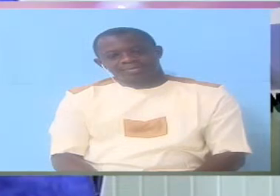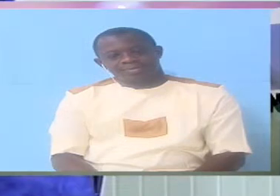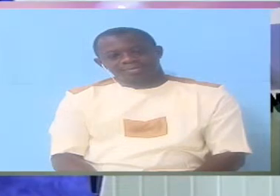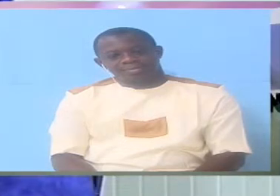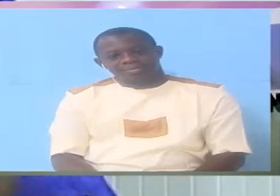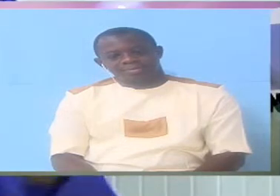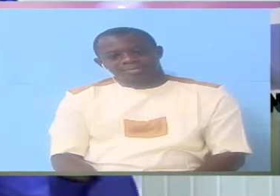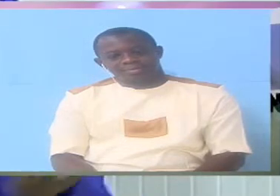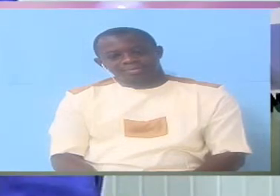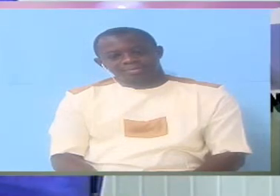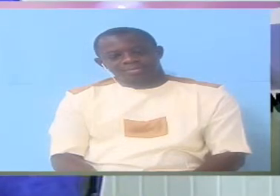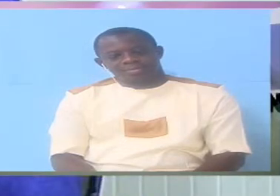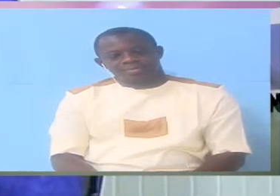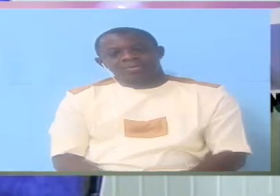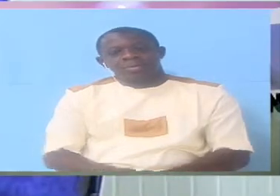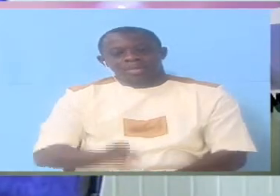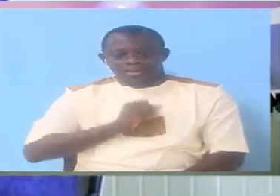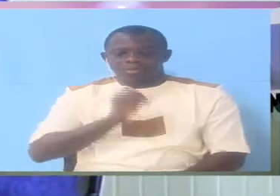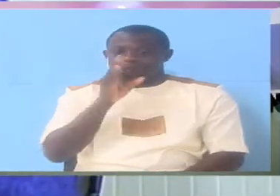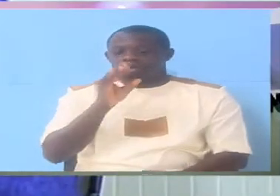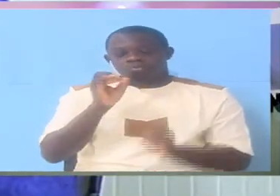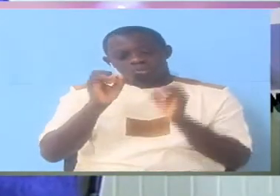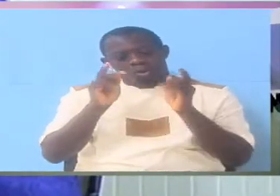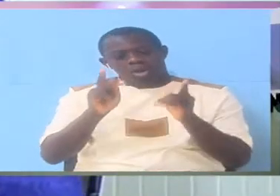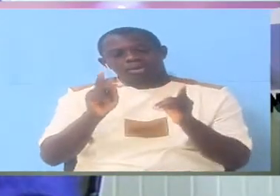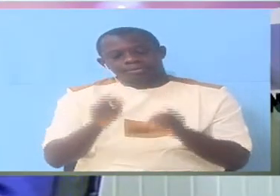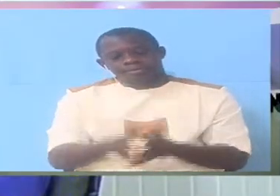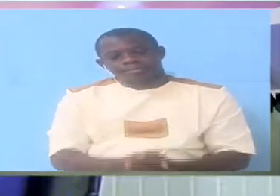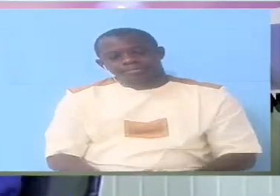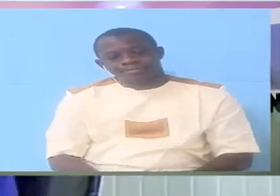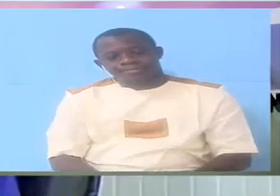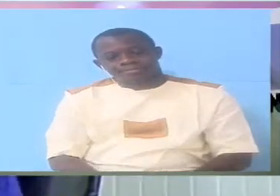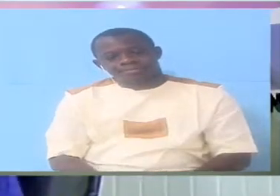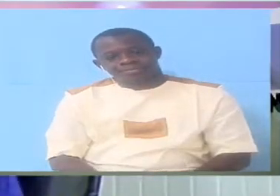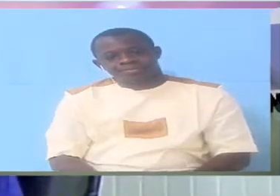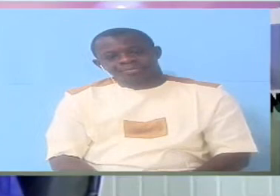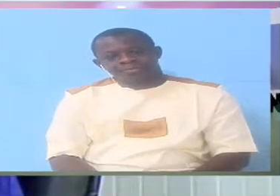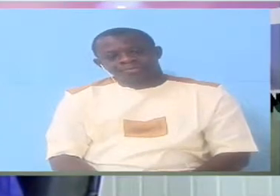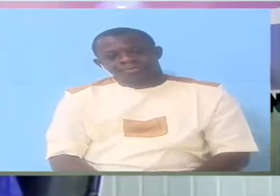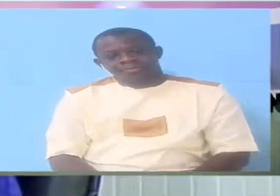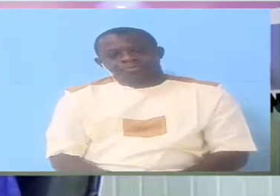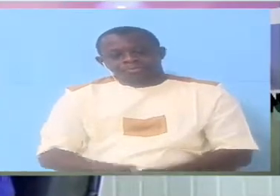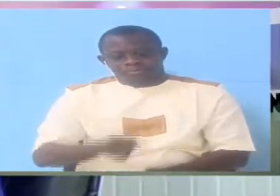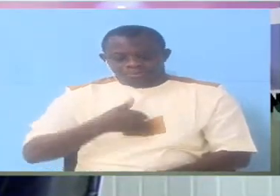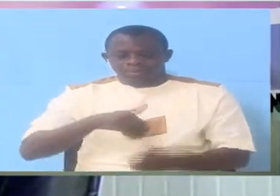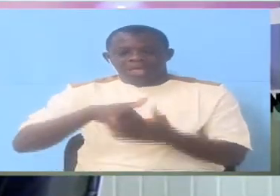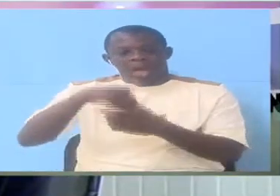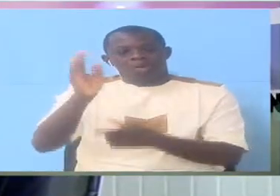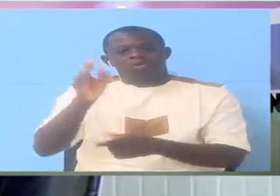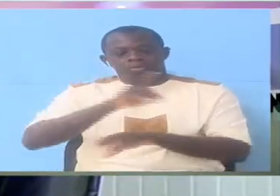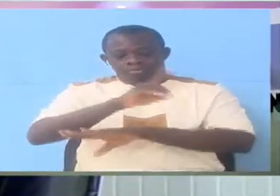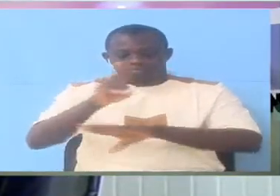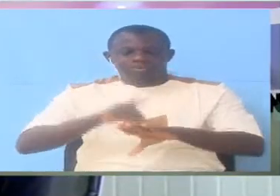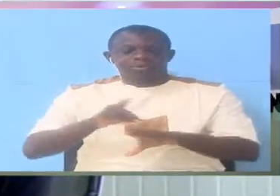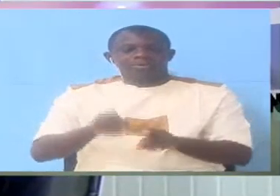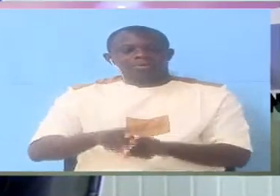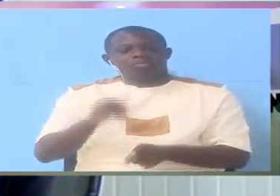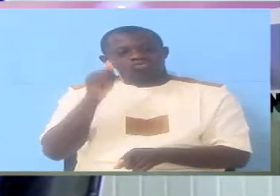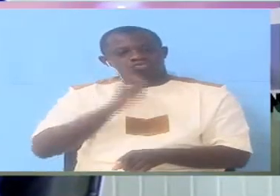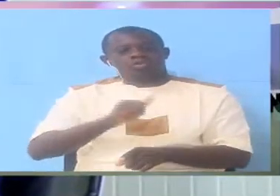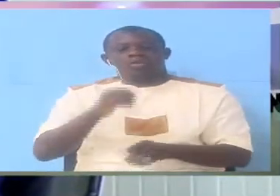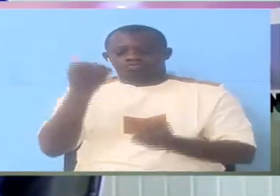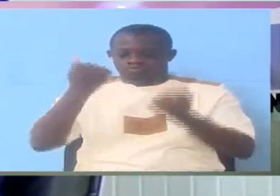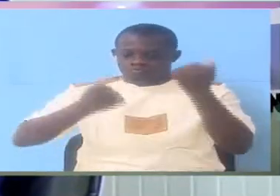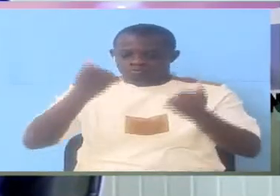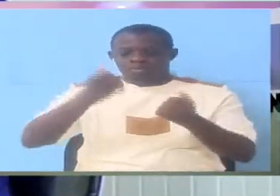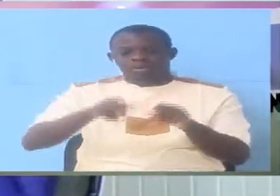Then, okay. He said, well, okay. I went out, na pick up out outside. took the